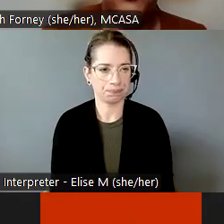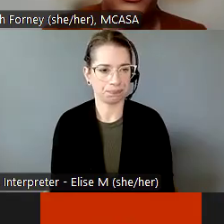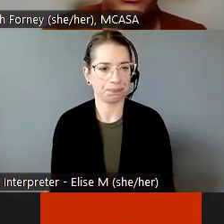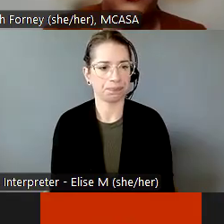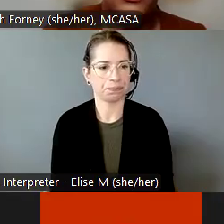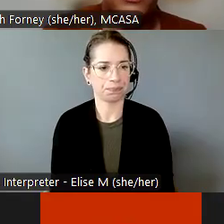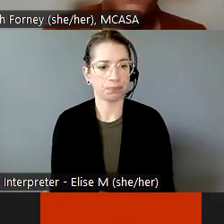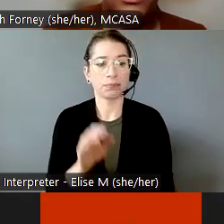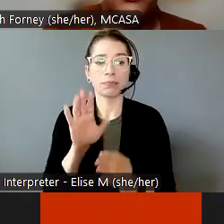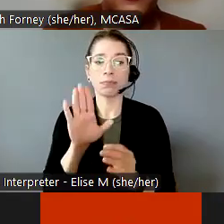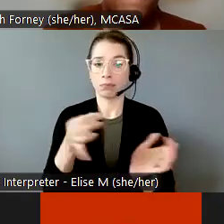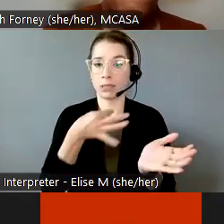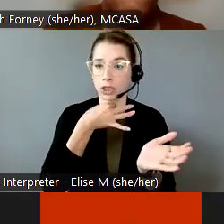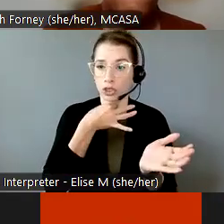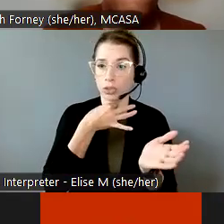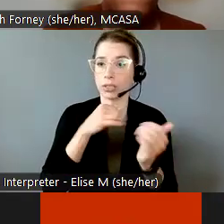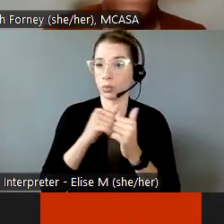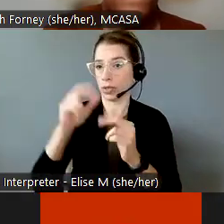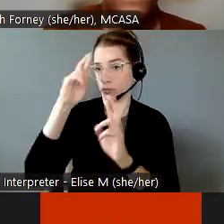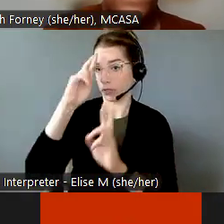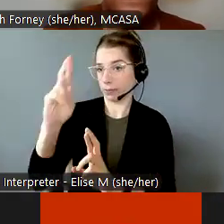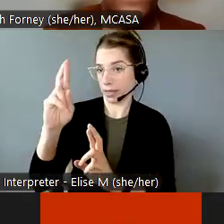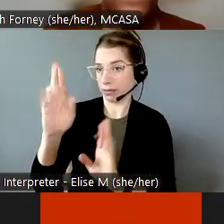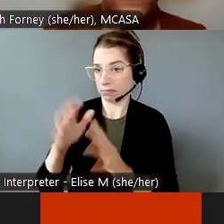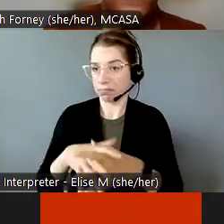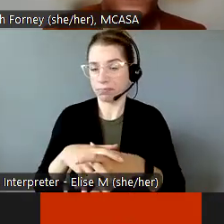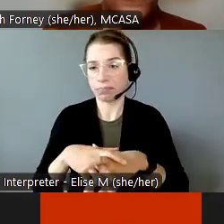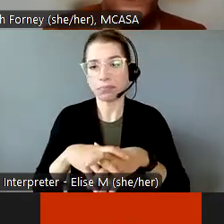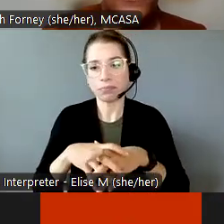Be curious respectfully.